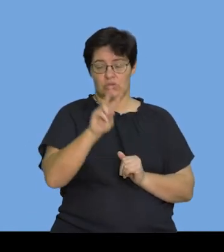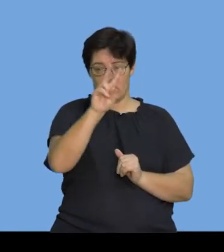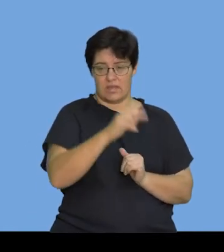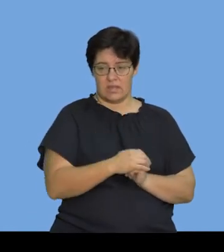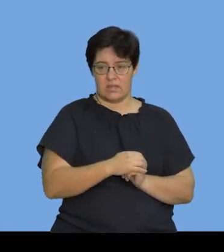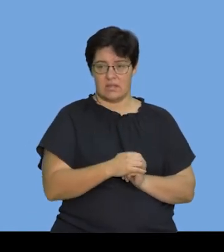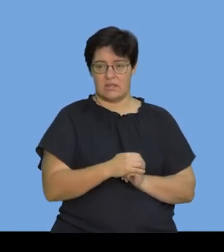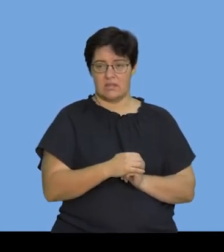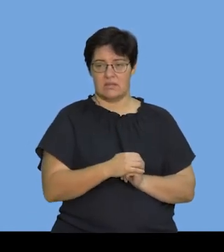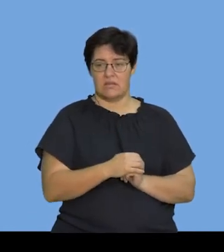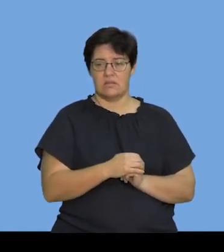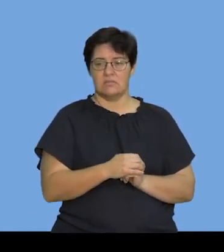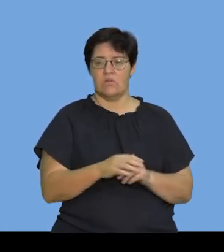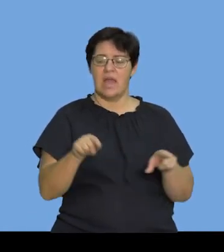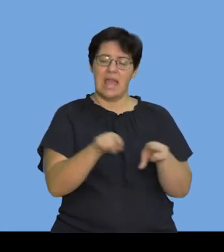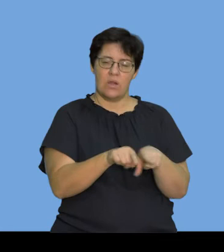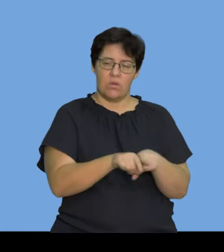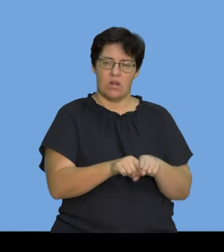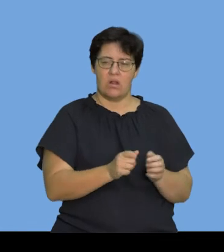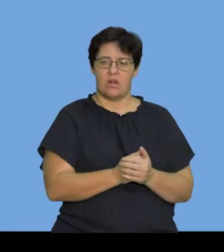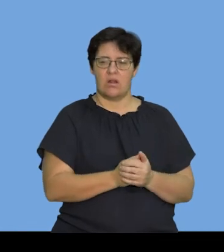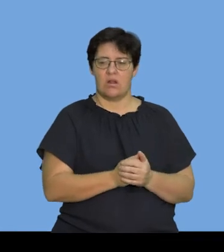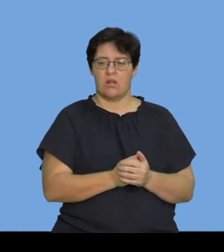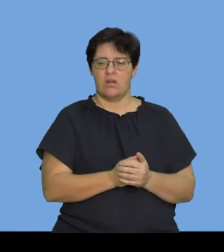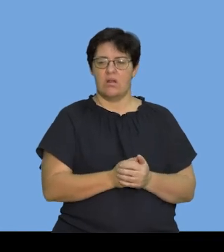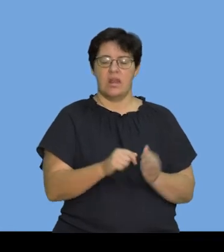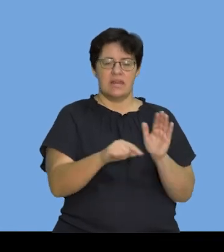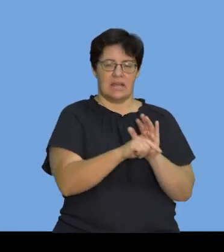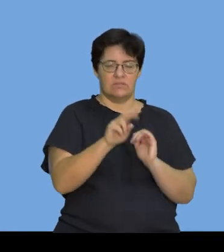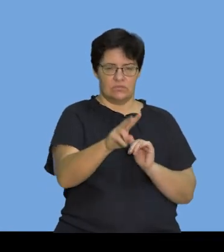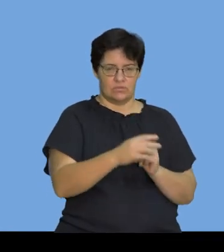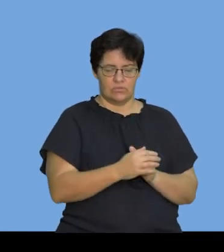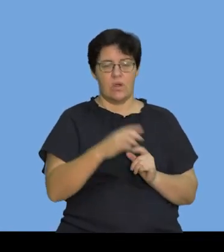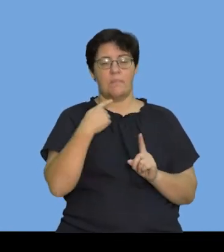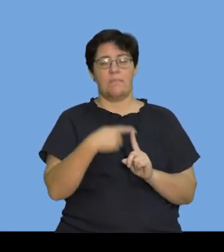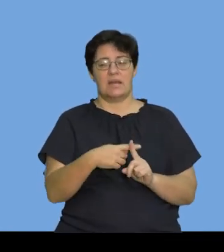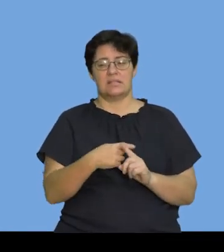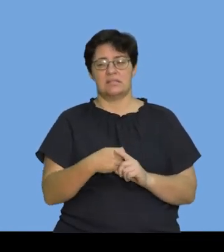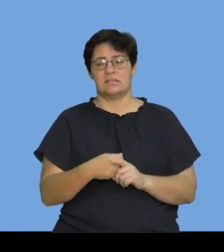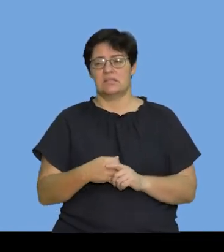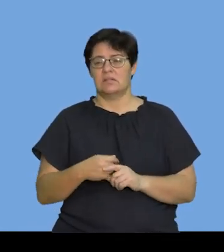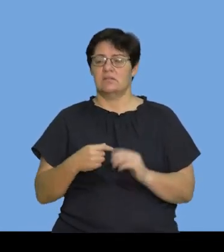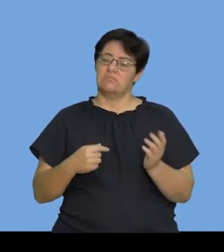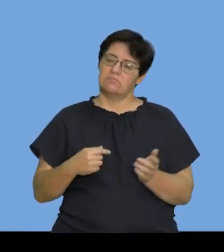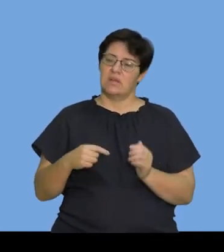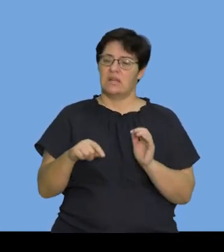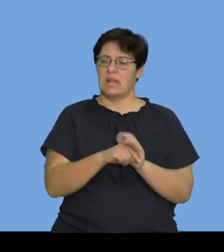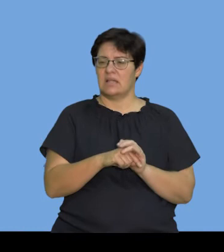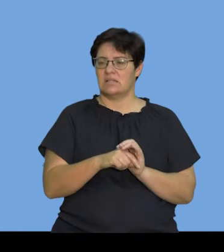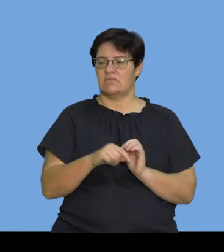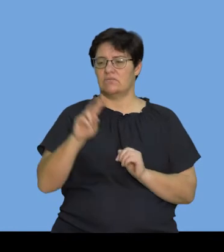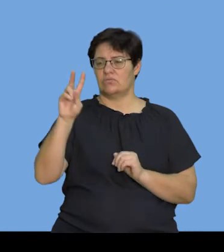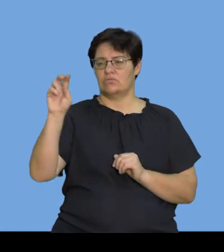This will be equal to, this will be negative 2 plus negative 2 squared is just going to be 4. I've